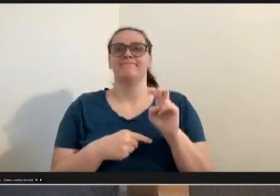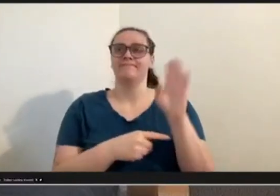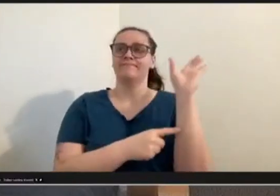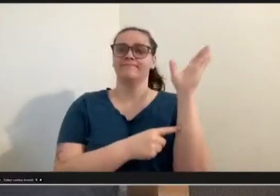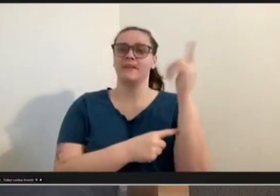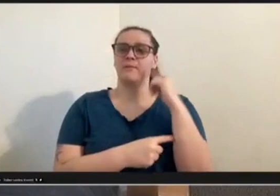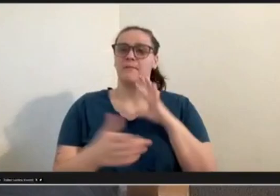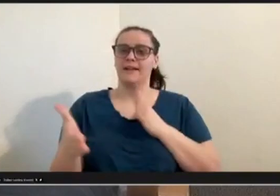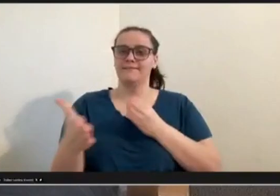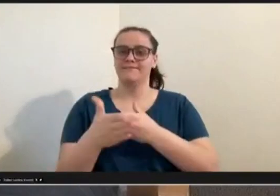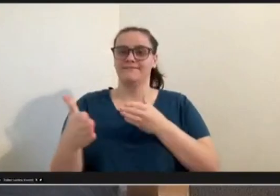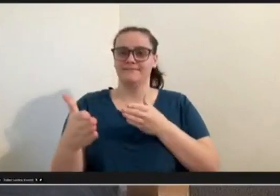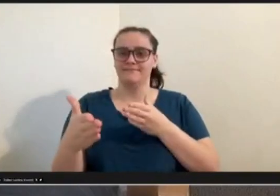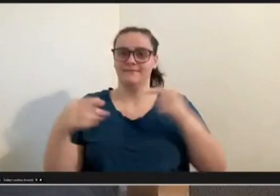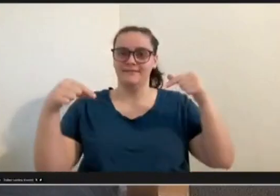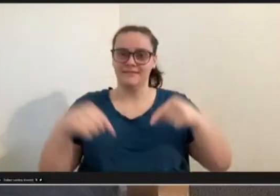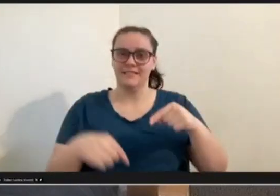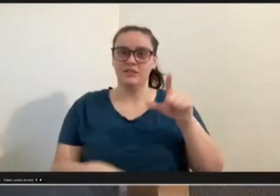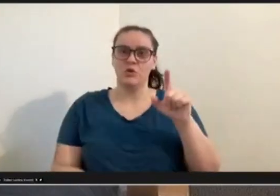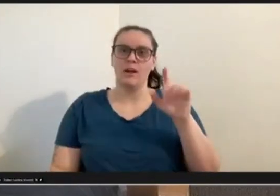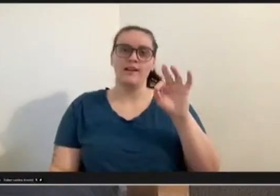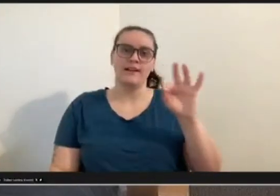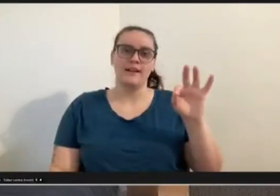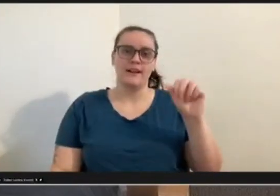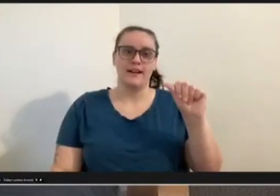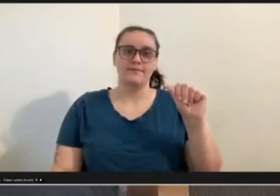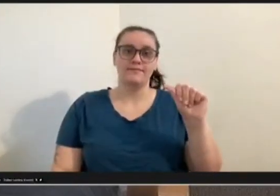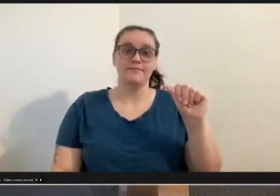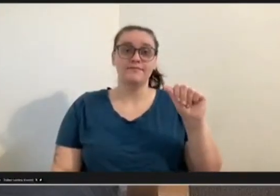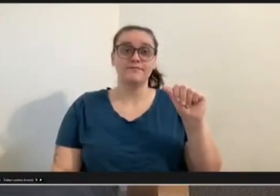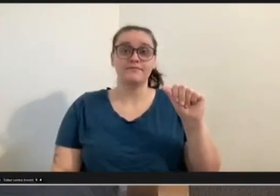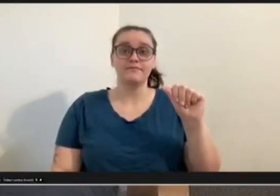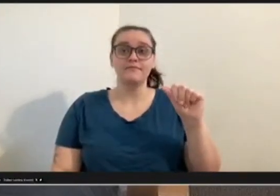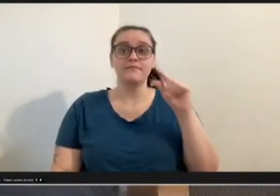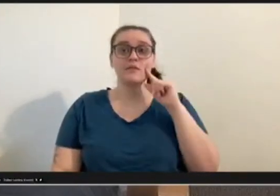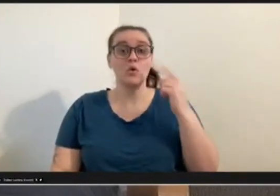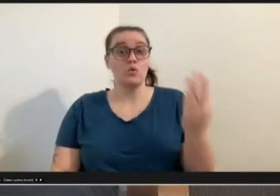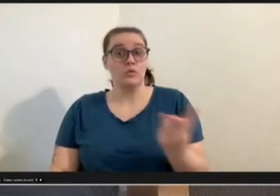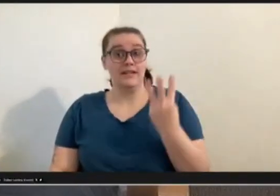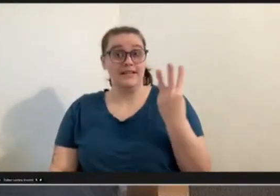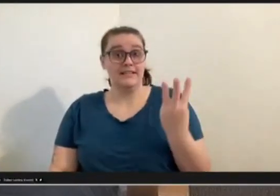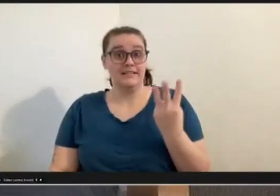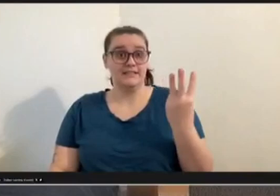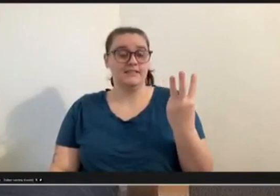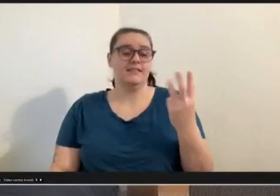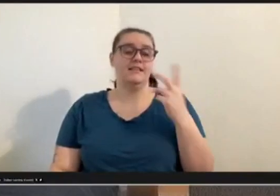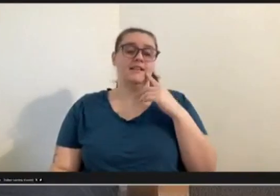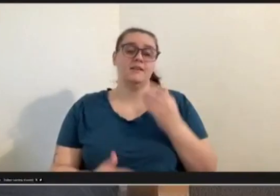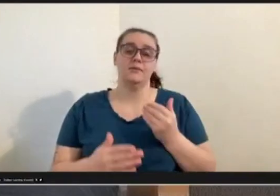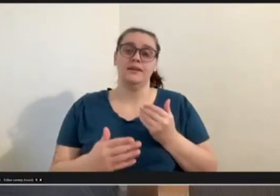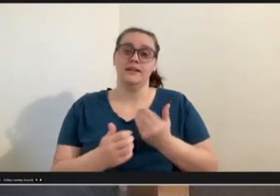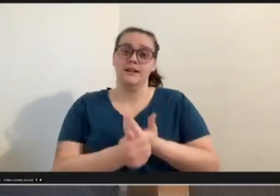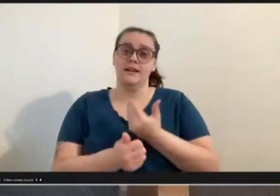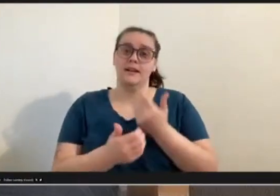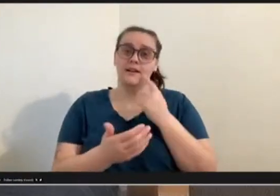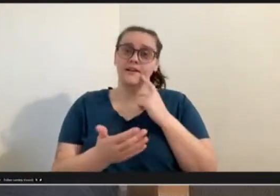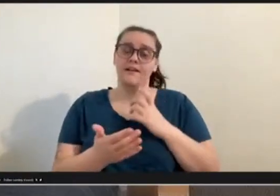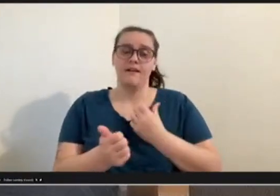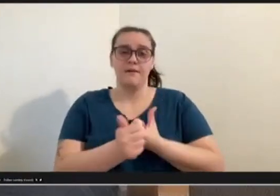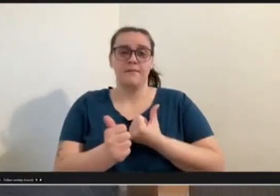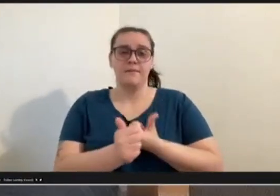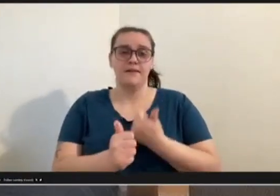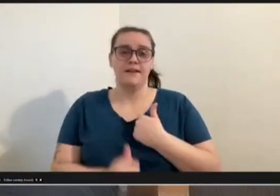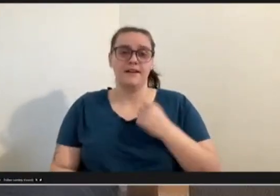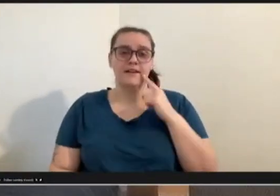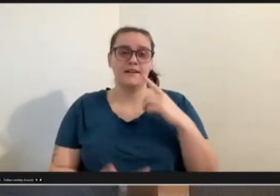received a very positive updated revenue forecast. Given this forecast, which shows we will have $1.87 billion more than we did